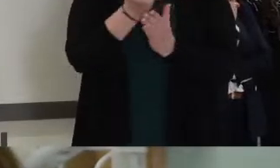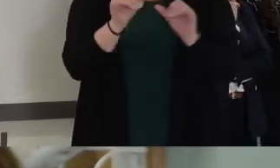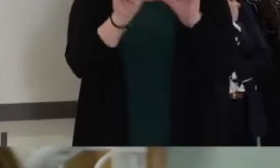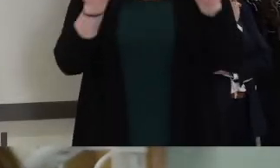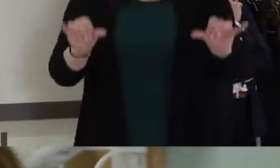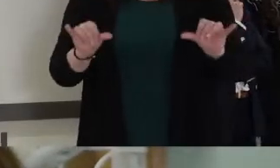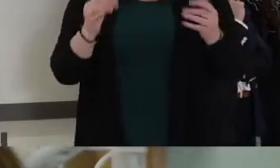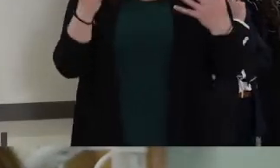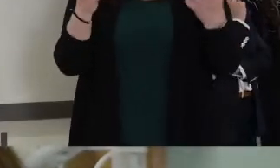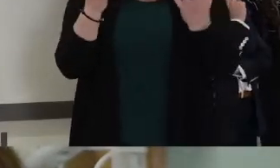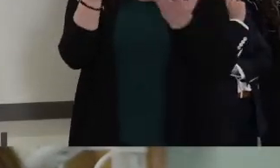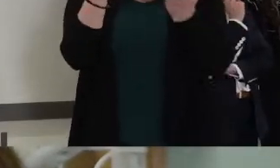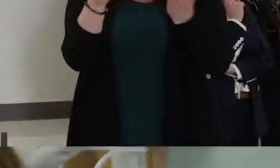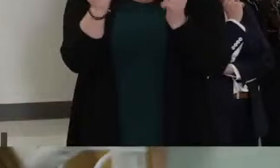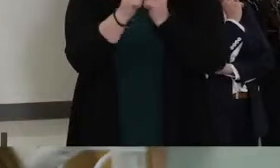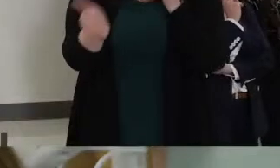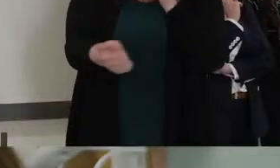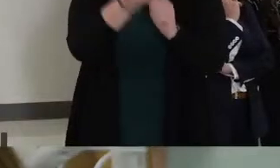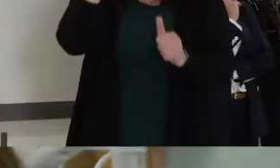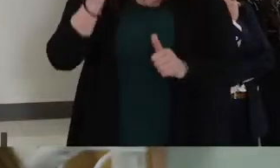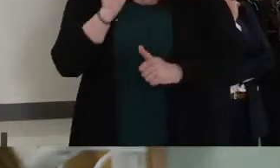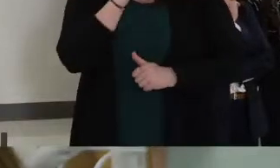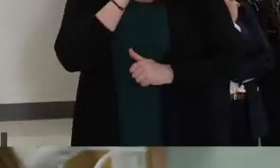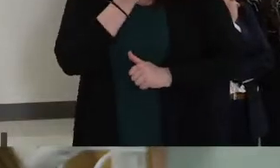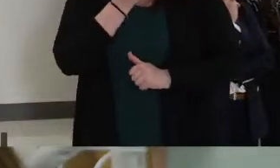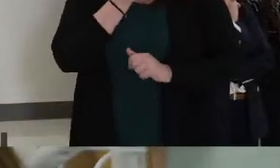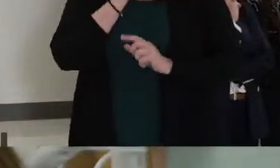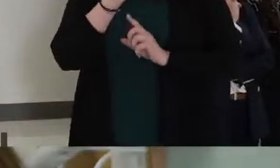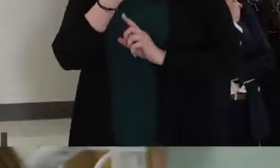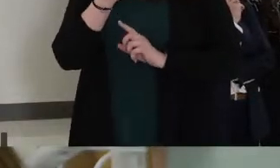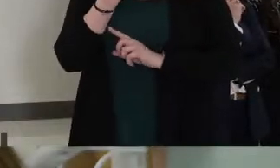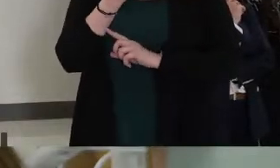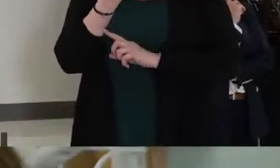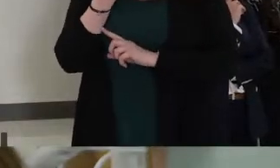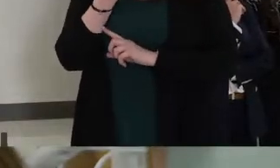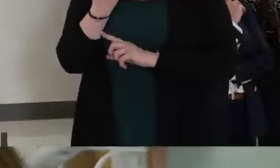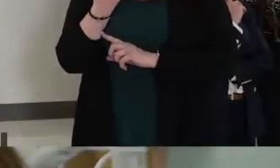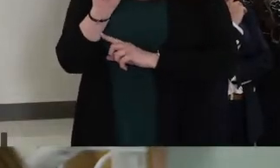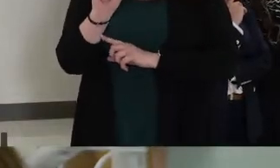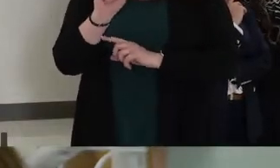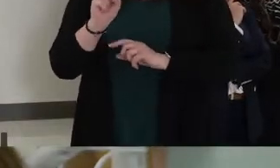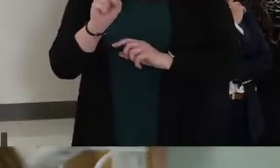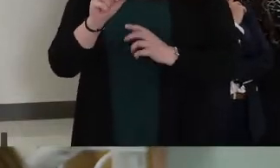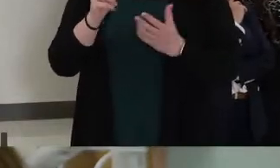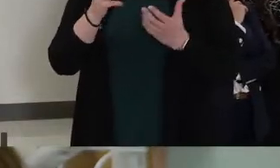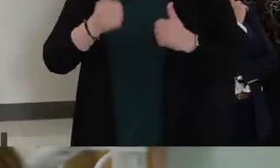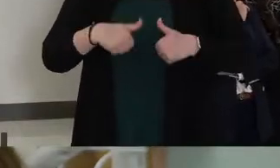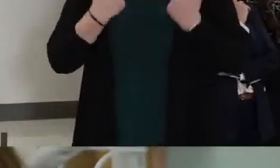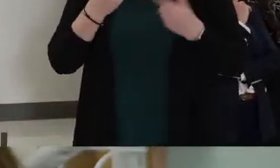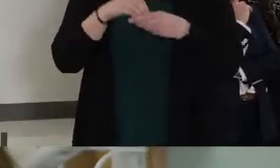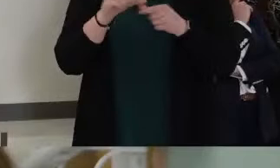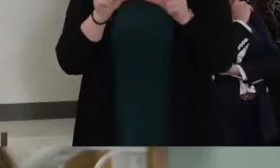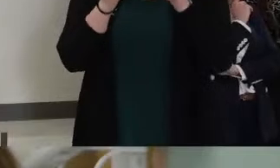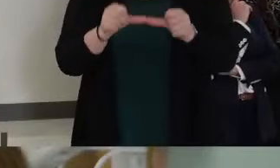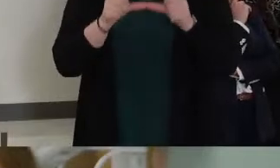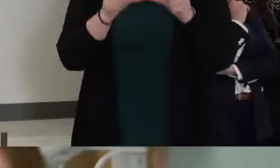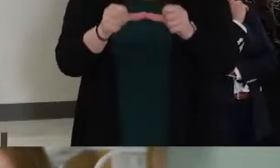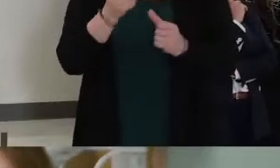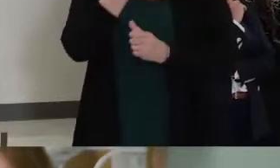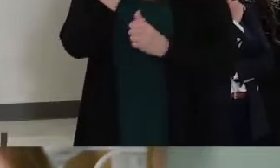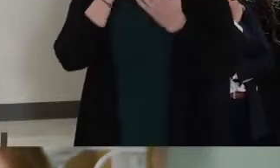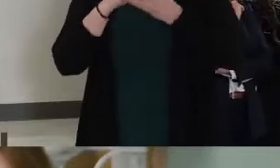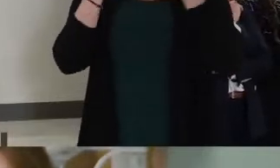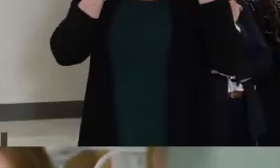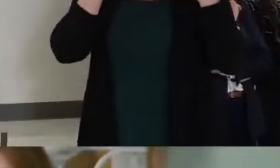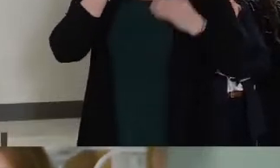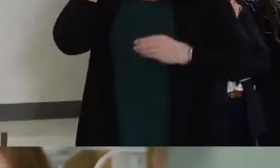serve those with the most severe conditions, those who are living in chronic homelessness, then we have to look there. The